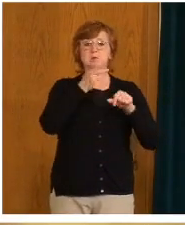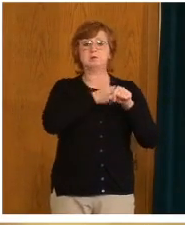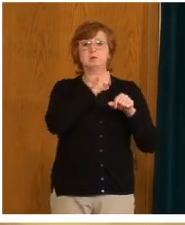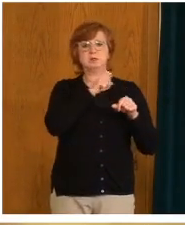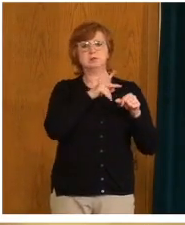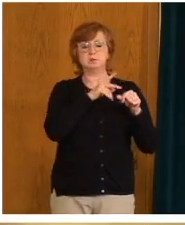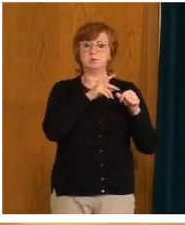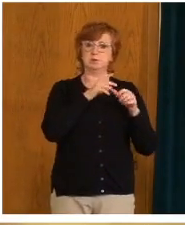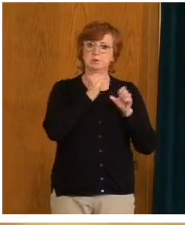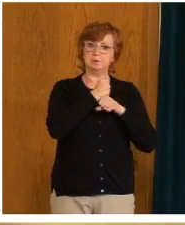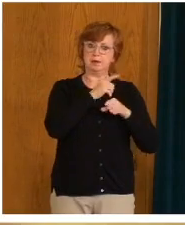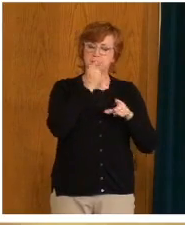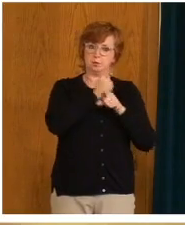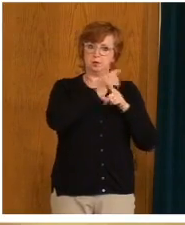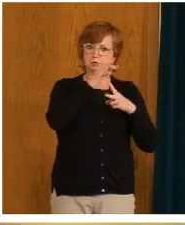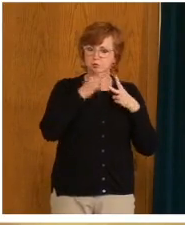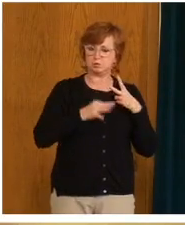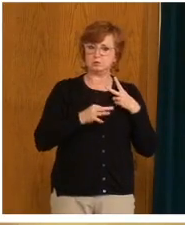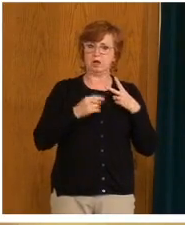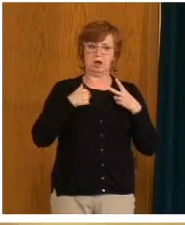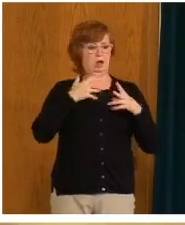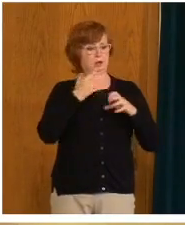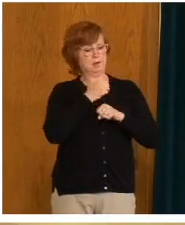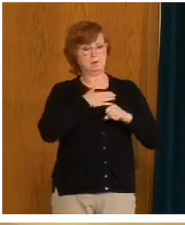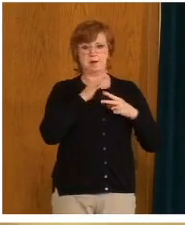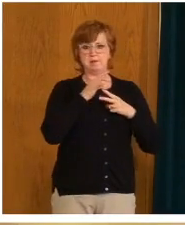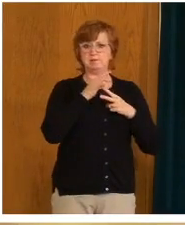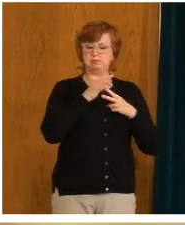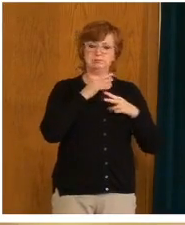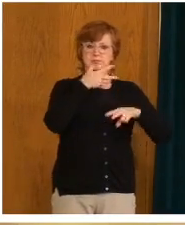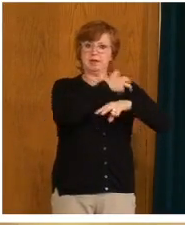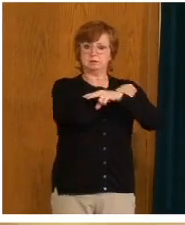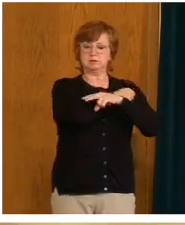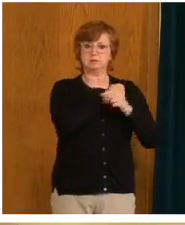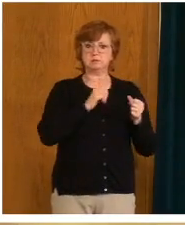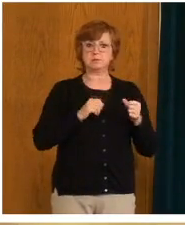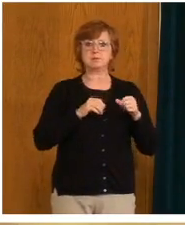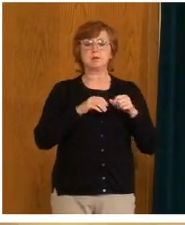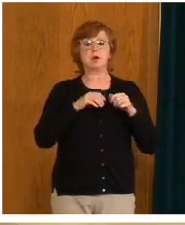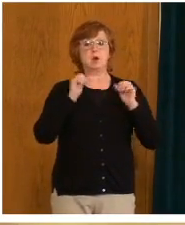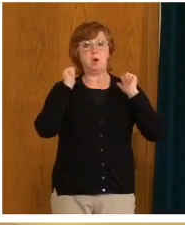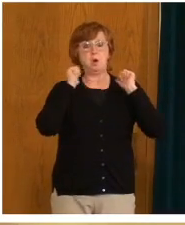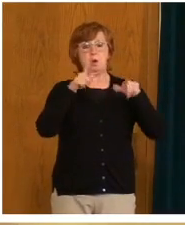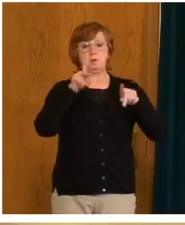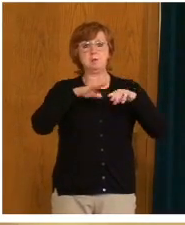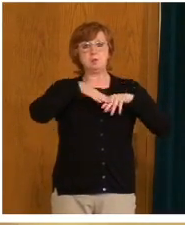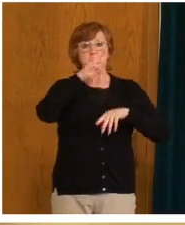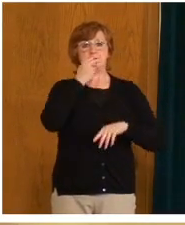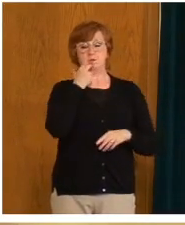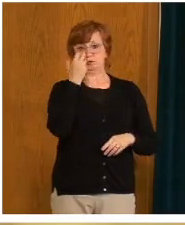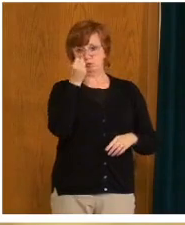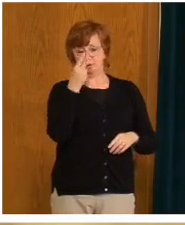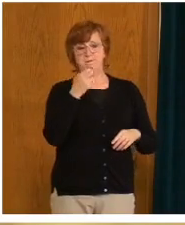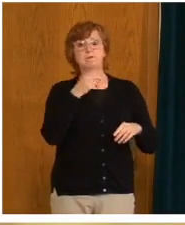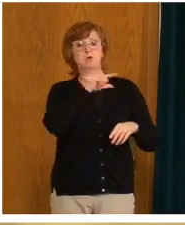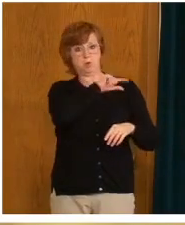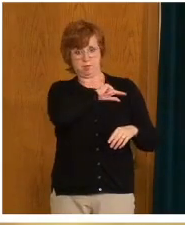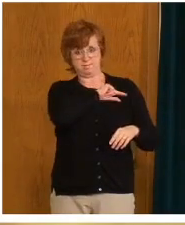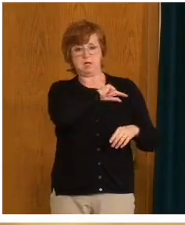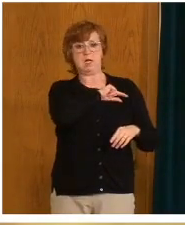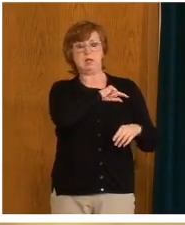Every Saskatchewan resident age 12 or older now is now eligible, so if you haven't done so already, please go get your first